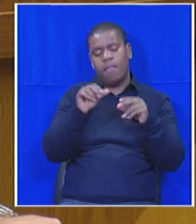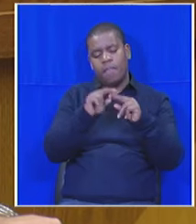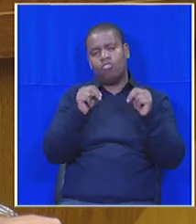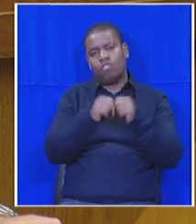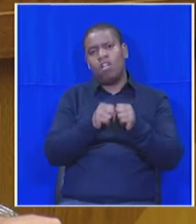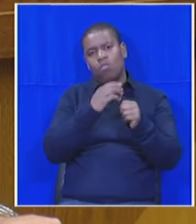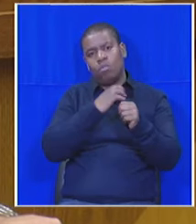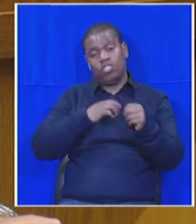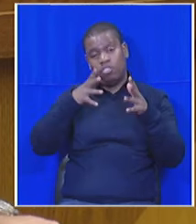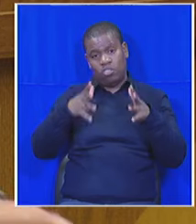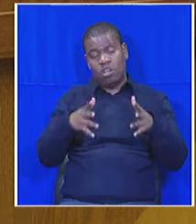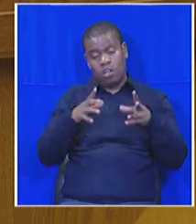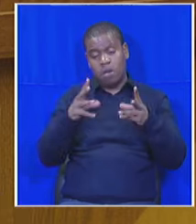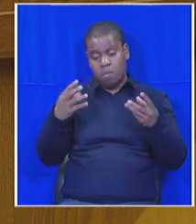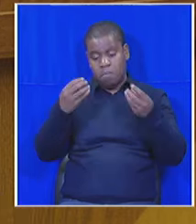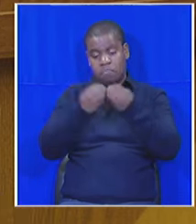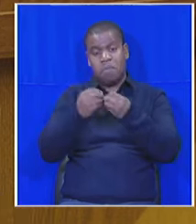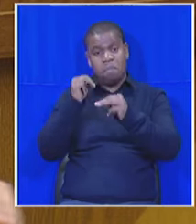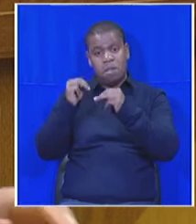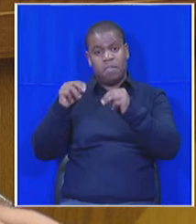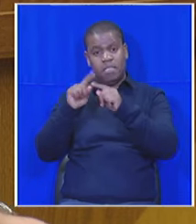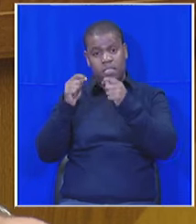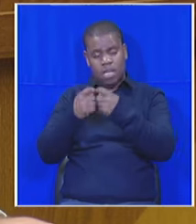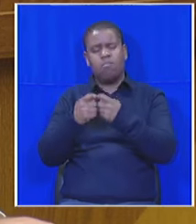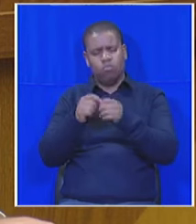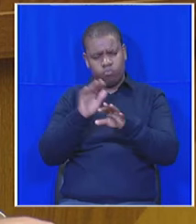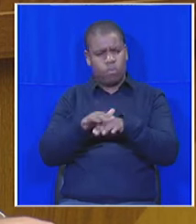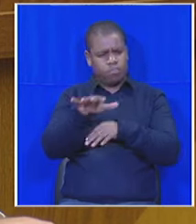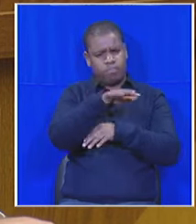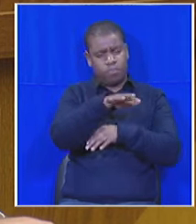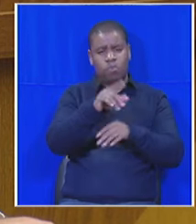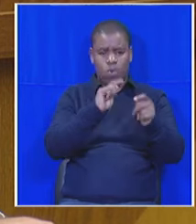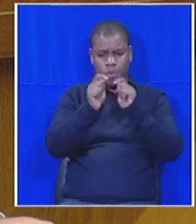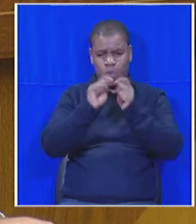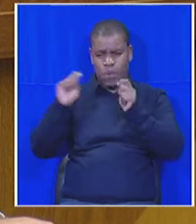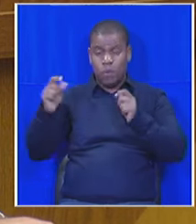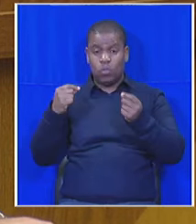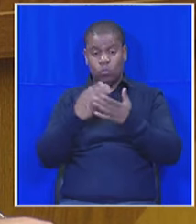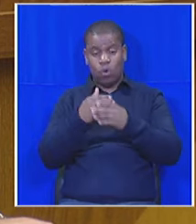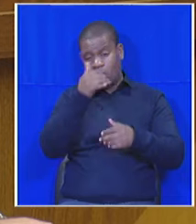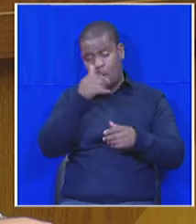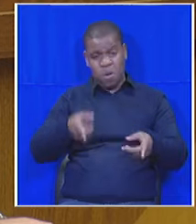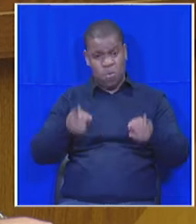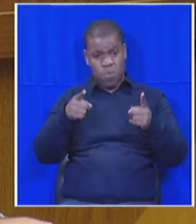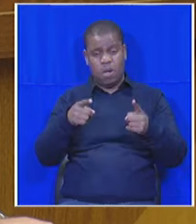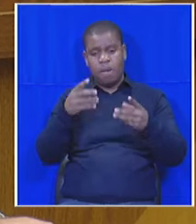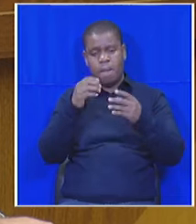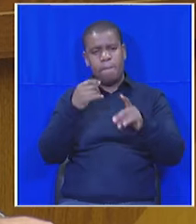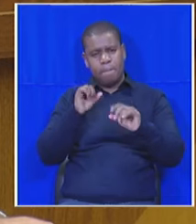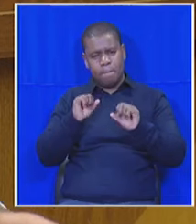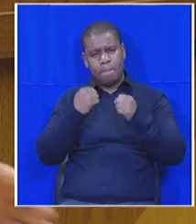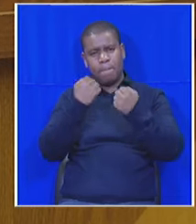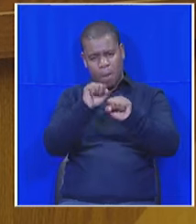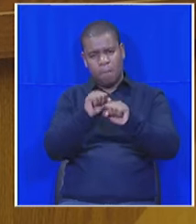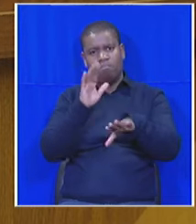Commissioner and his new management team is contributing in turning around the effectiveness of SAPS in fighting serious crime. The strategic objective